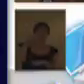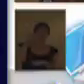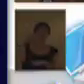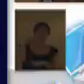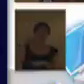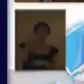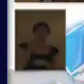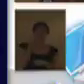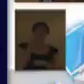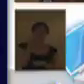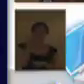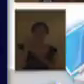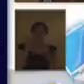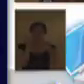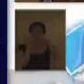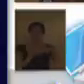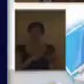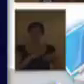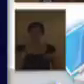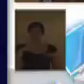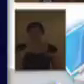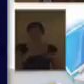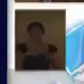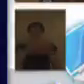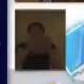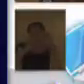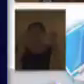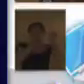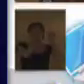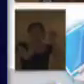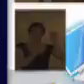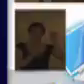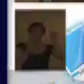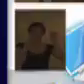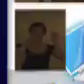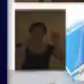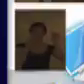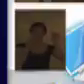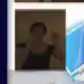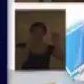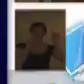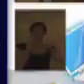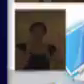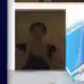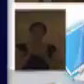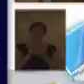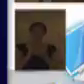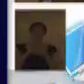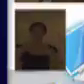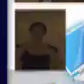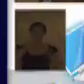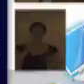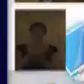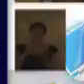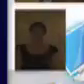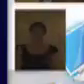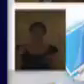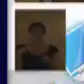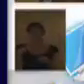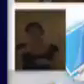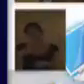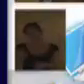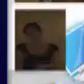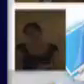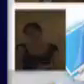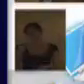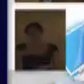element will blip, or either the row or the column to which it belongs, or the element itself. However, when it does, when it blips,